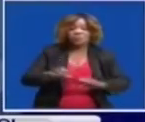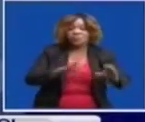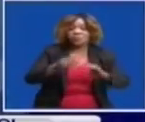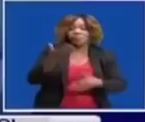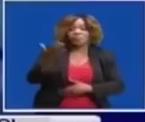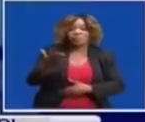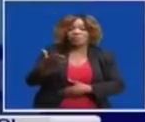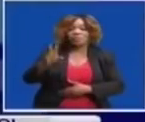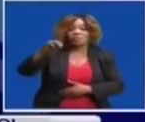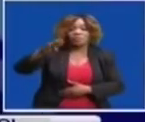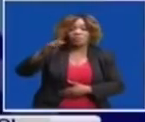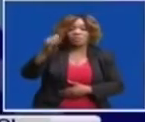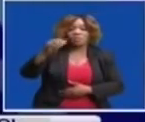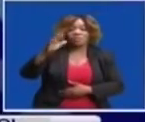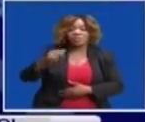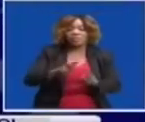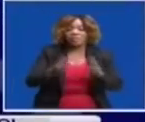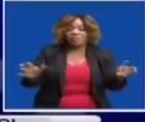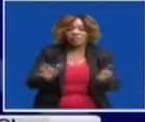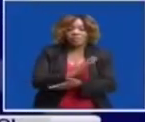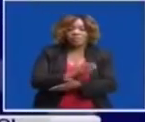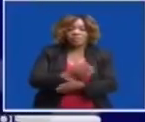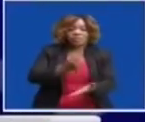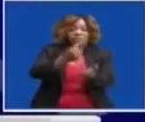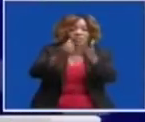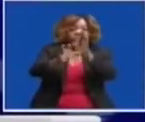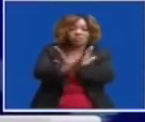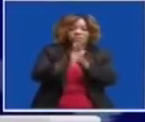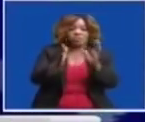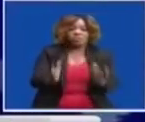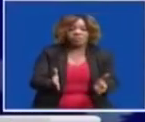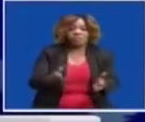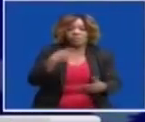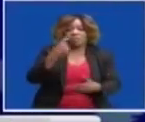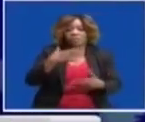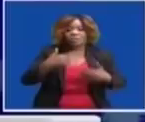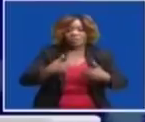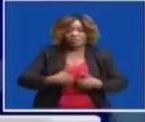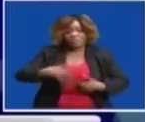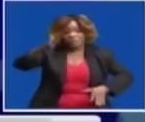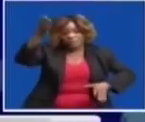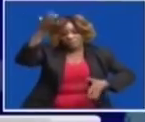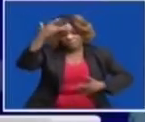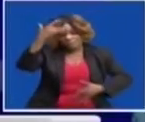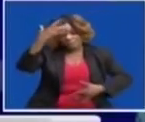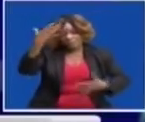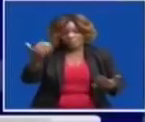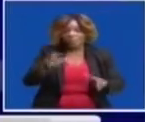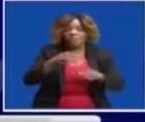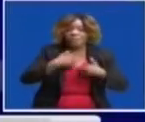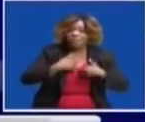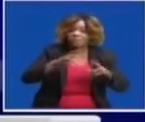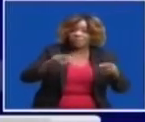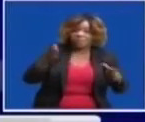that the couple was also quick in assisting Zambians, especially those that were affected by sickness, death, or were